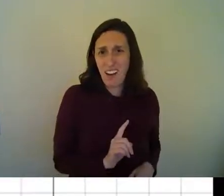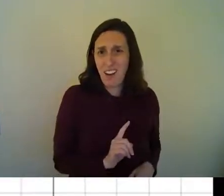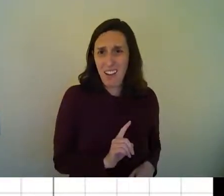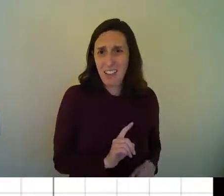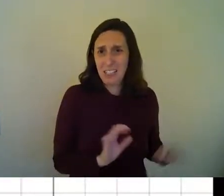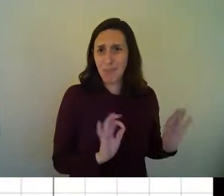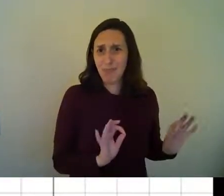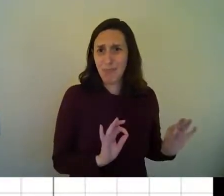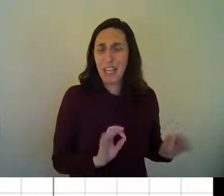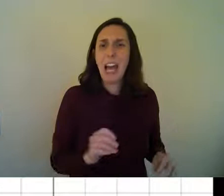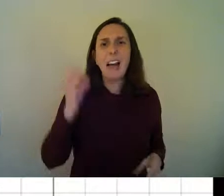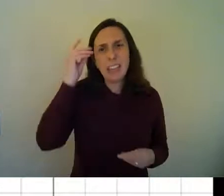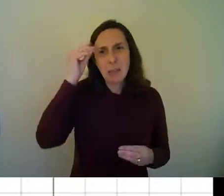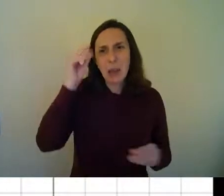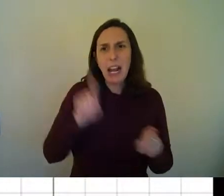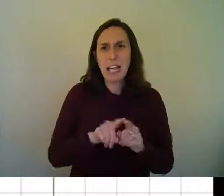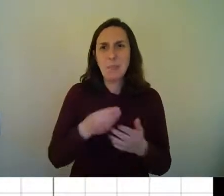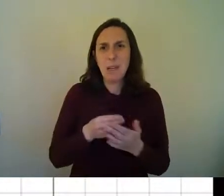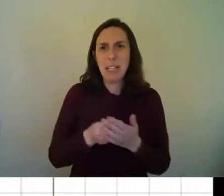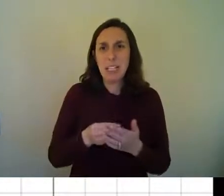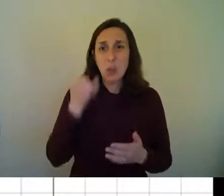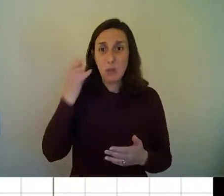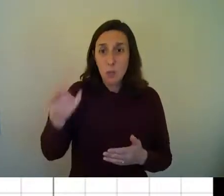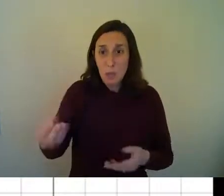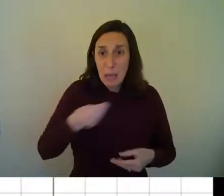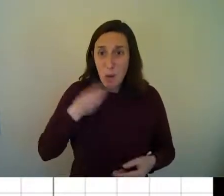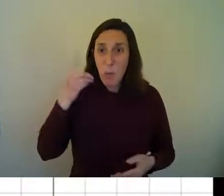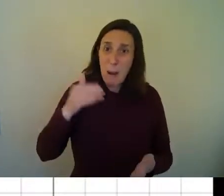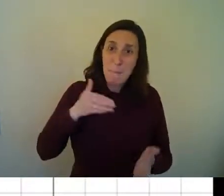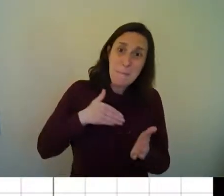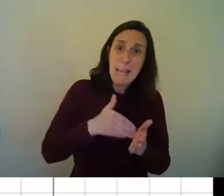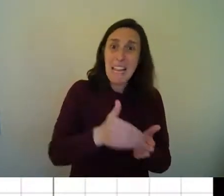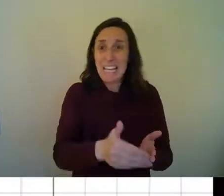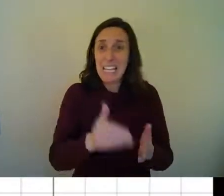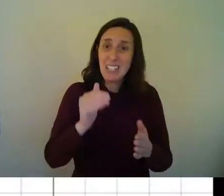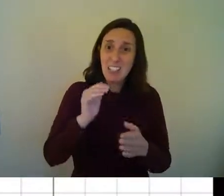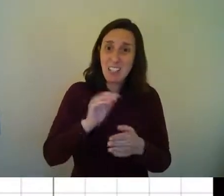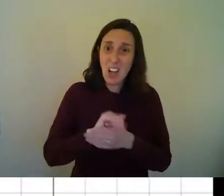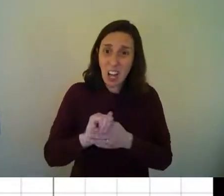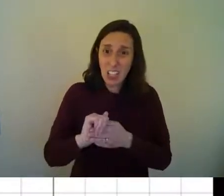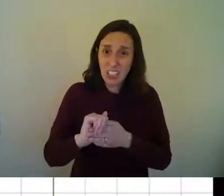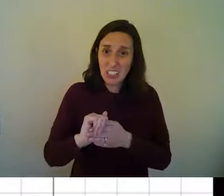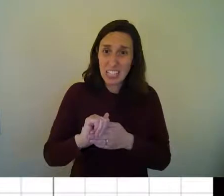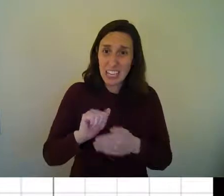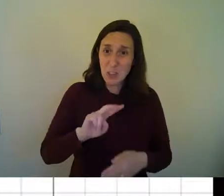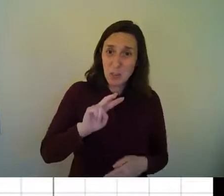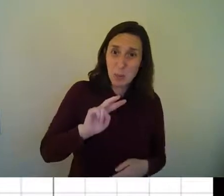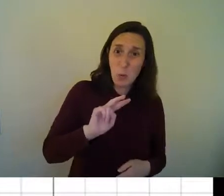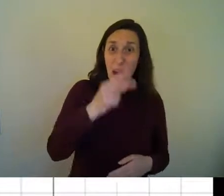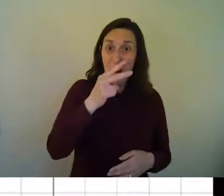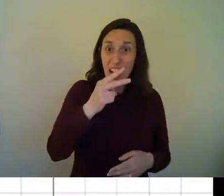like you using money, because I can say if you gave me $1 billion and you squared it, would I care if you added 1 to that or